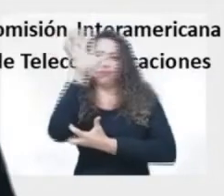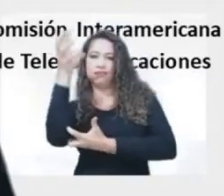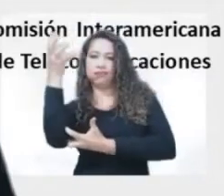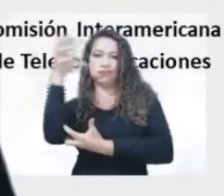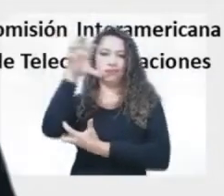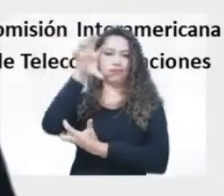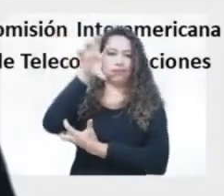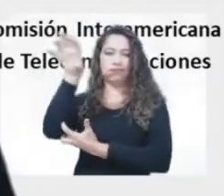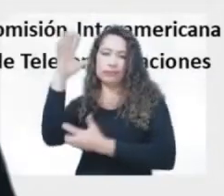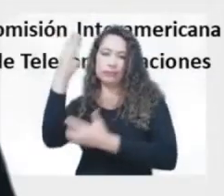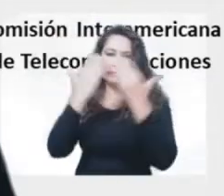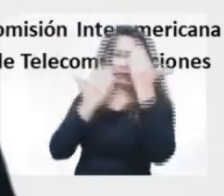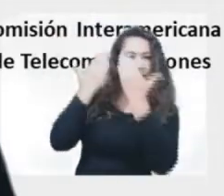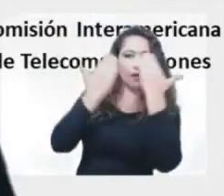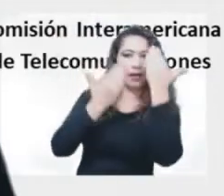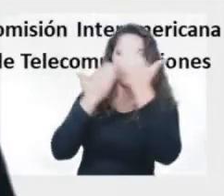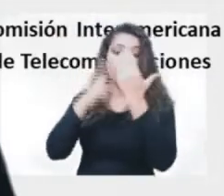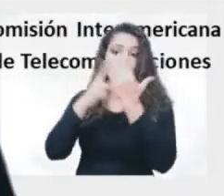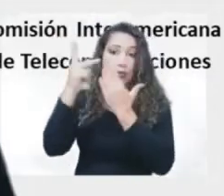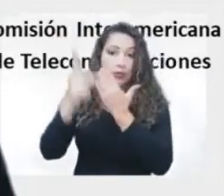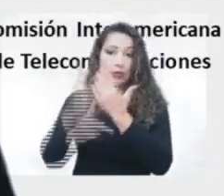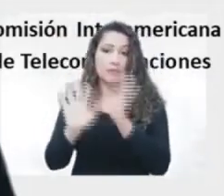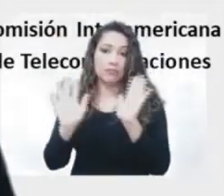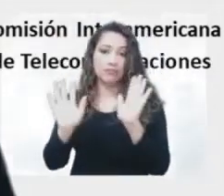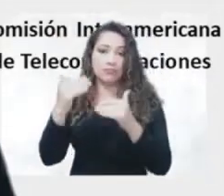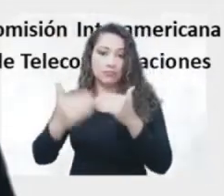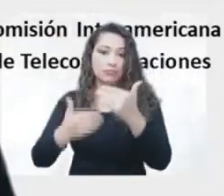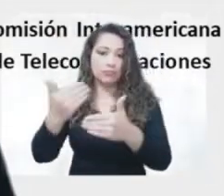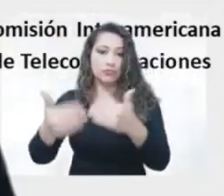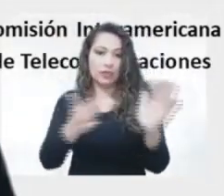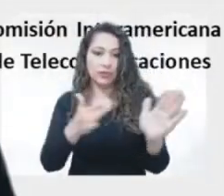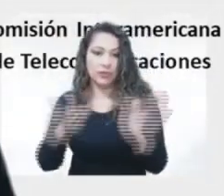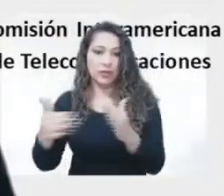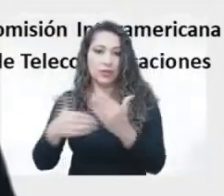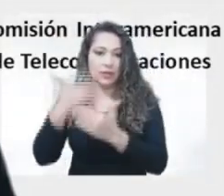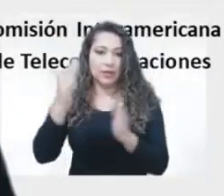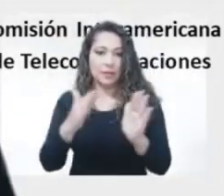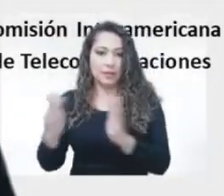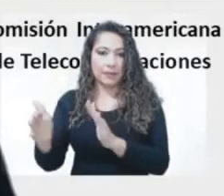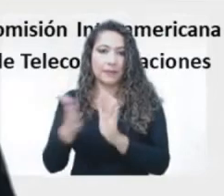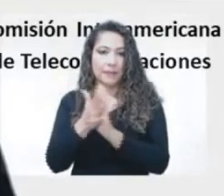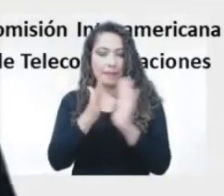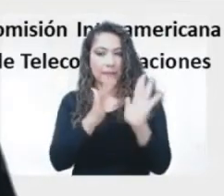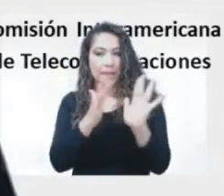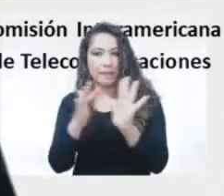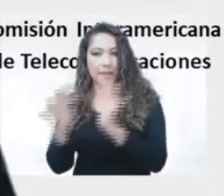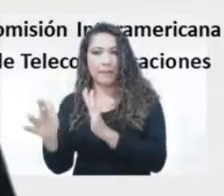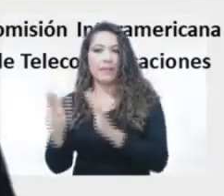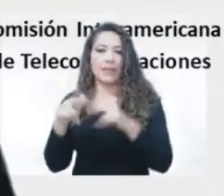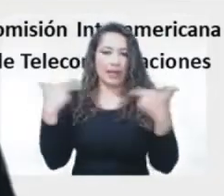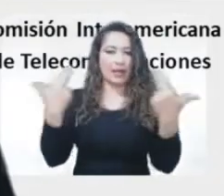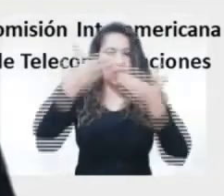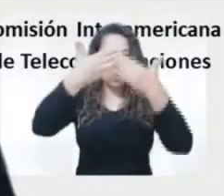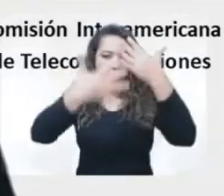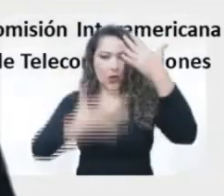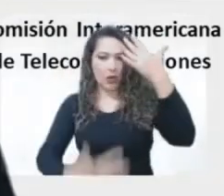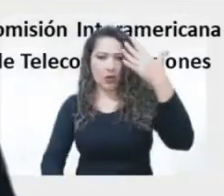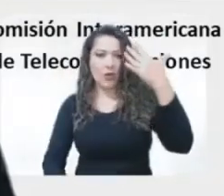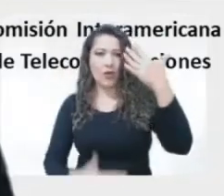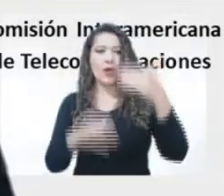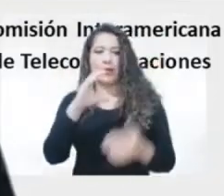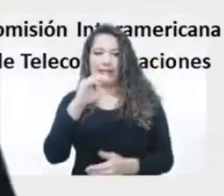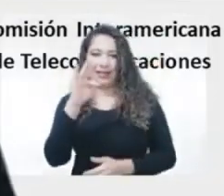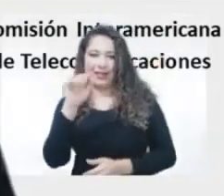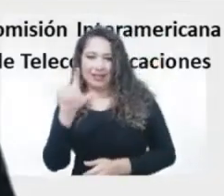satellite, and also is being under analyzed. And you will see in the webpage of CTEL, the final report